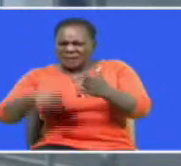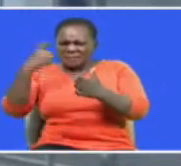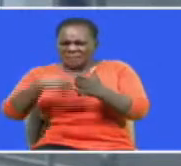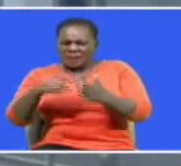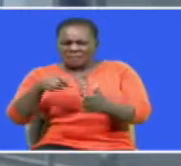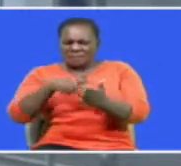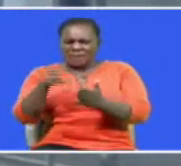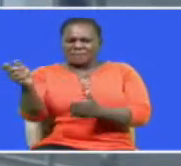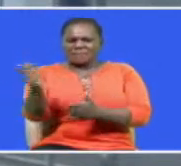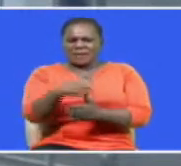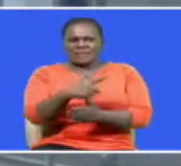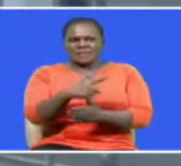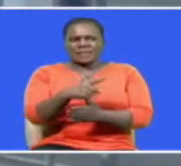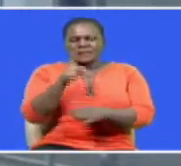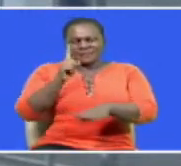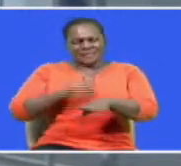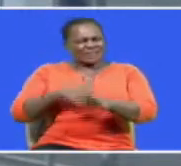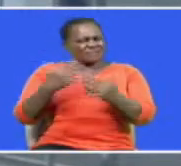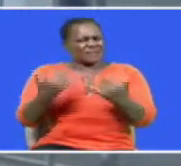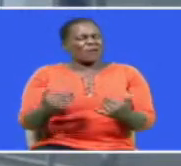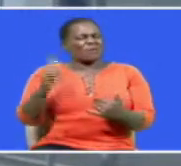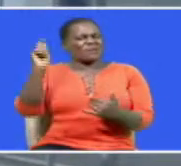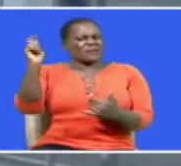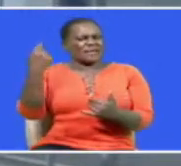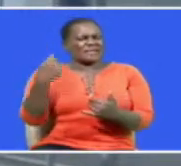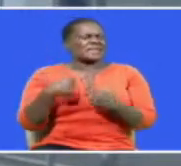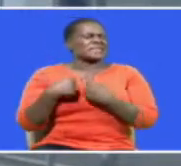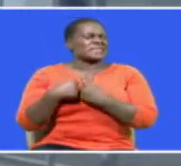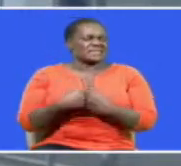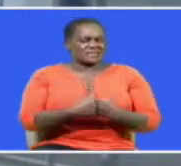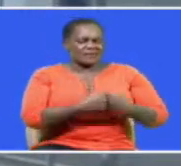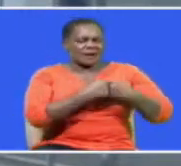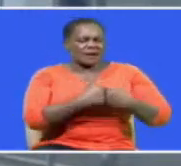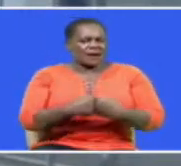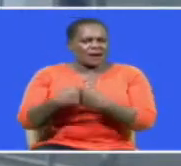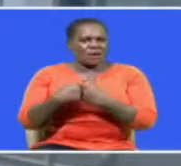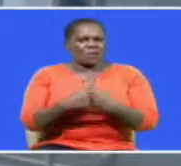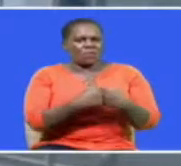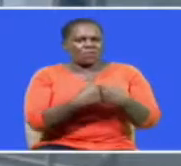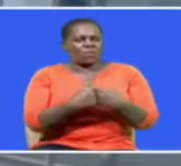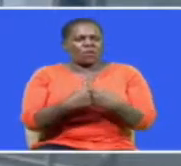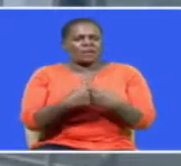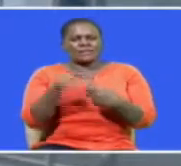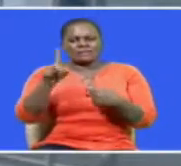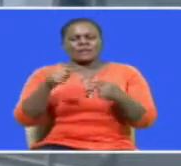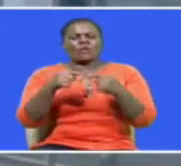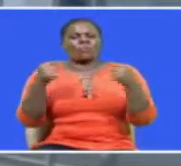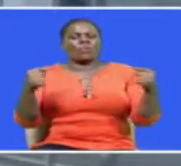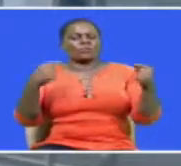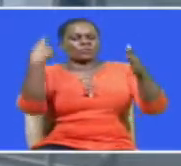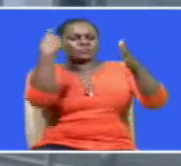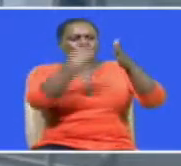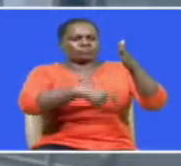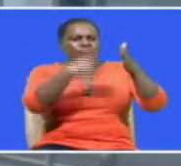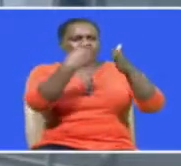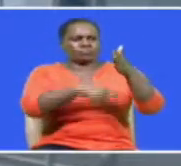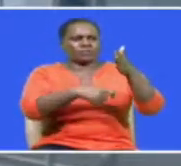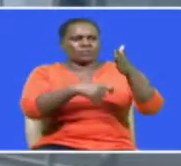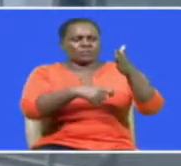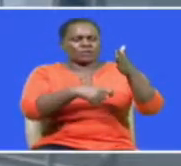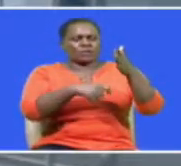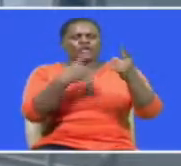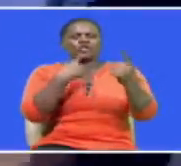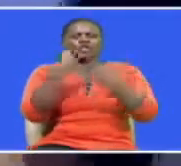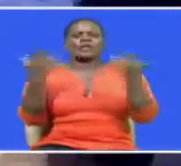housing funds comes at a time when Kenyans are struggling. They maintain that they would oppose the deduction. The legislators